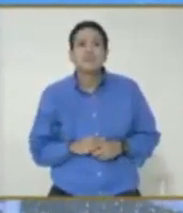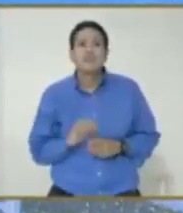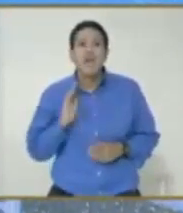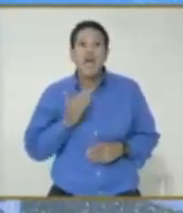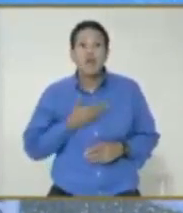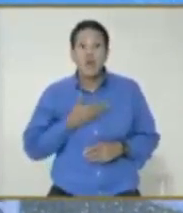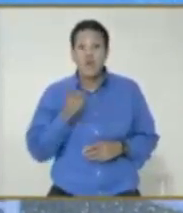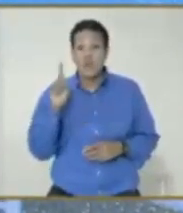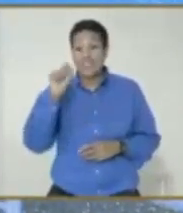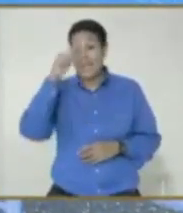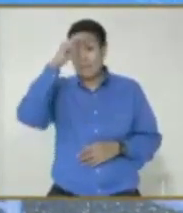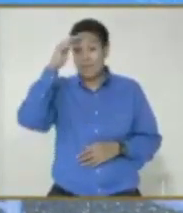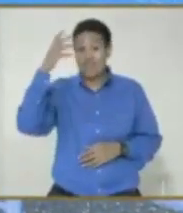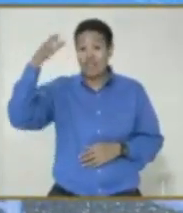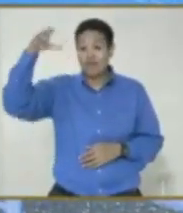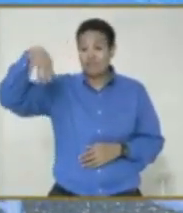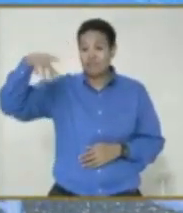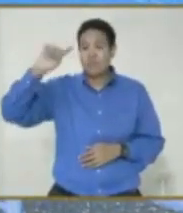security.